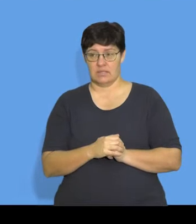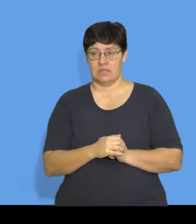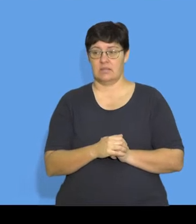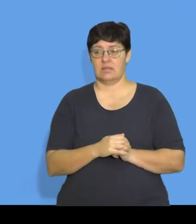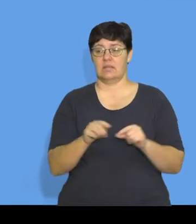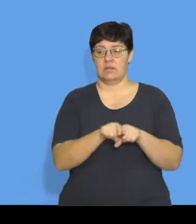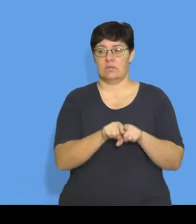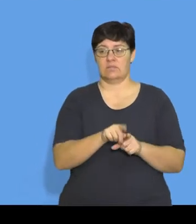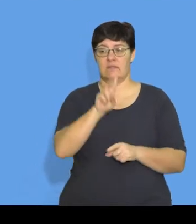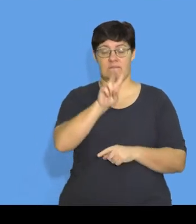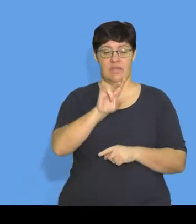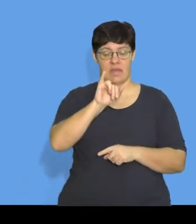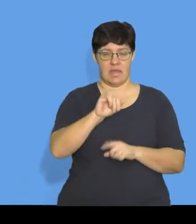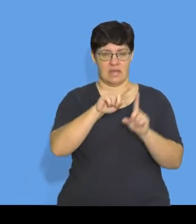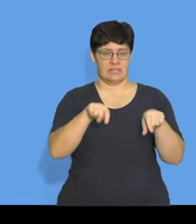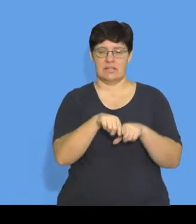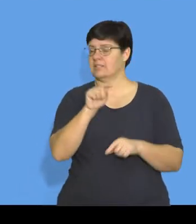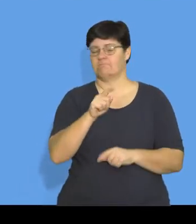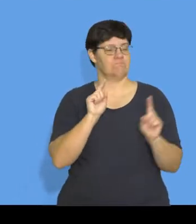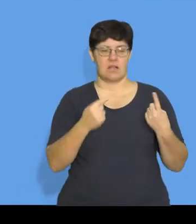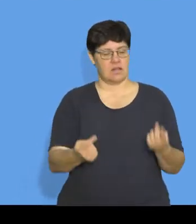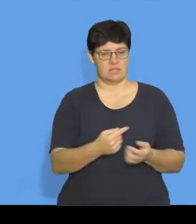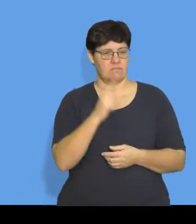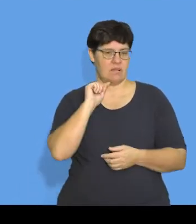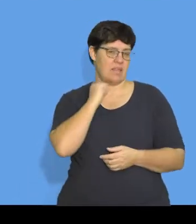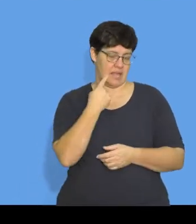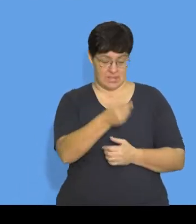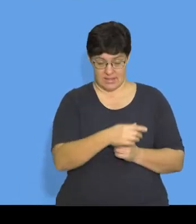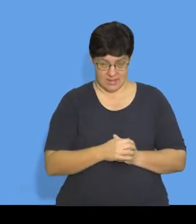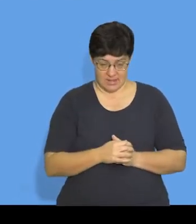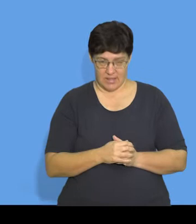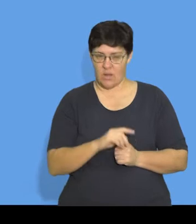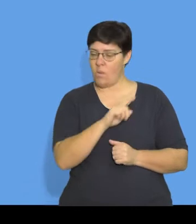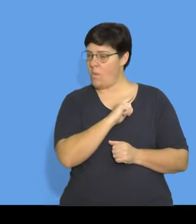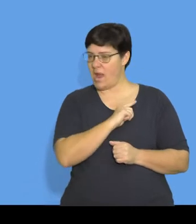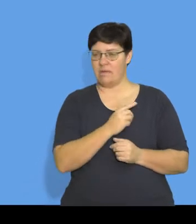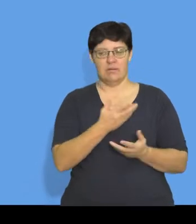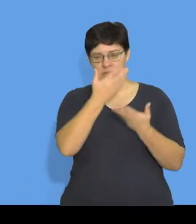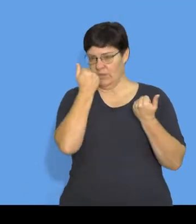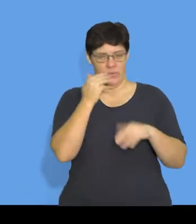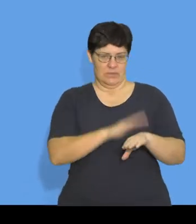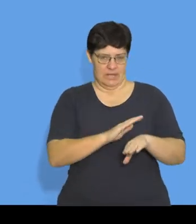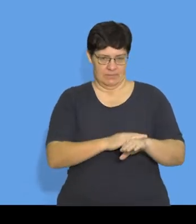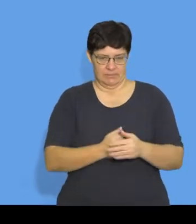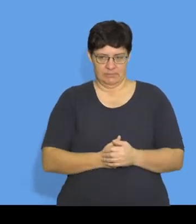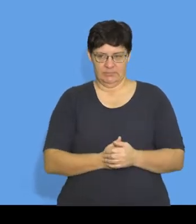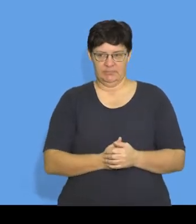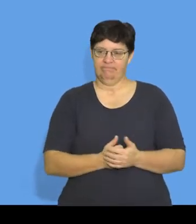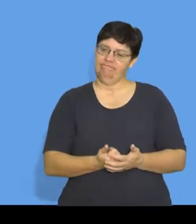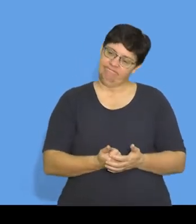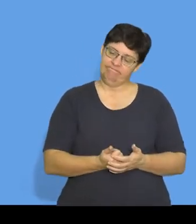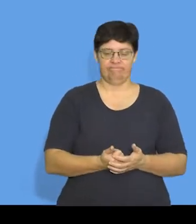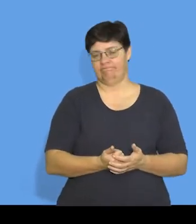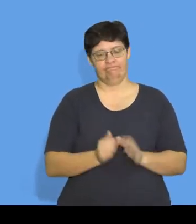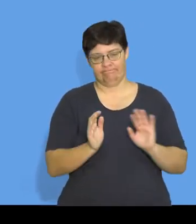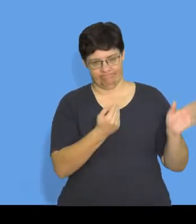t. No, I can't use that one. I'm lying to you because I don't actually know time. So that's not a good